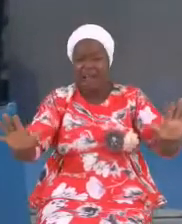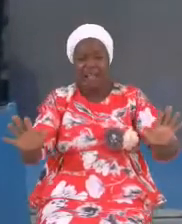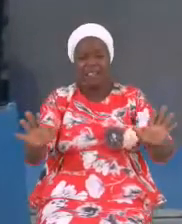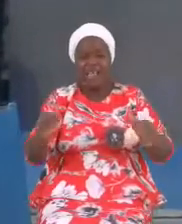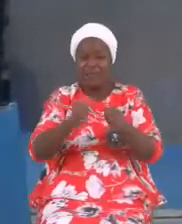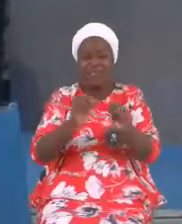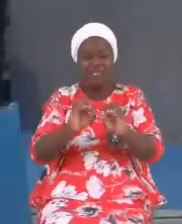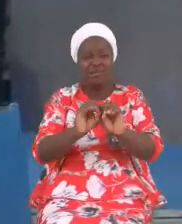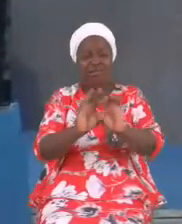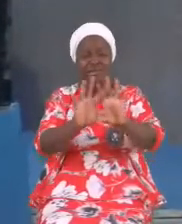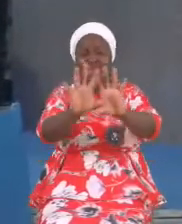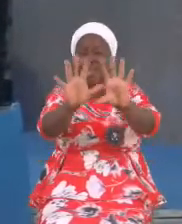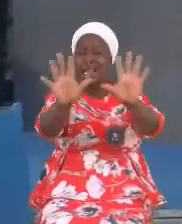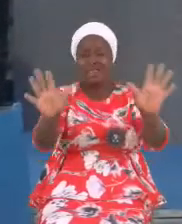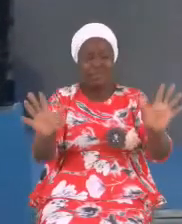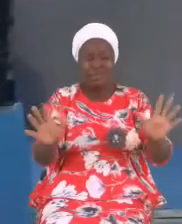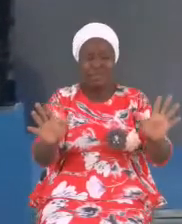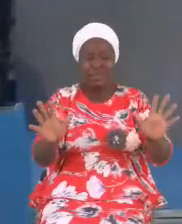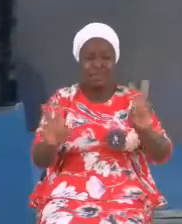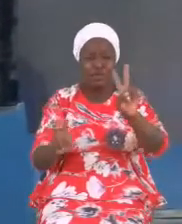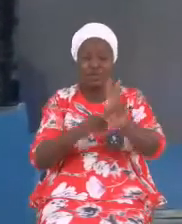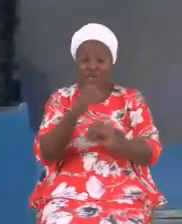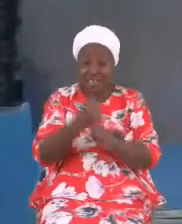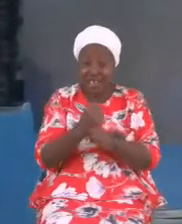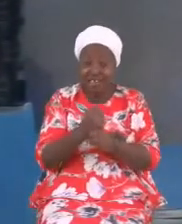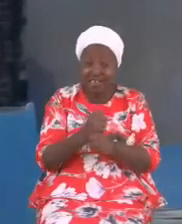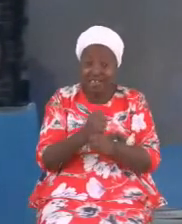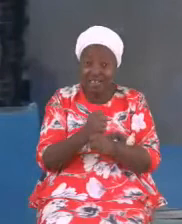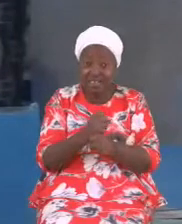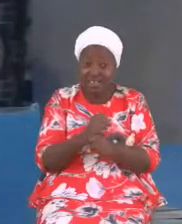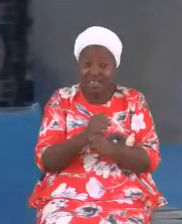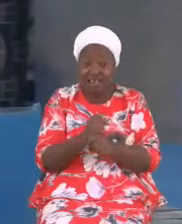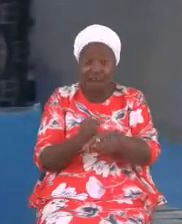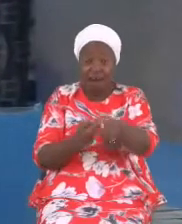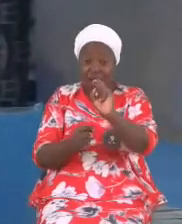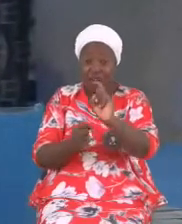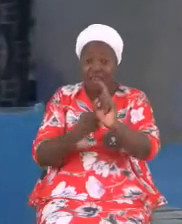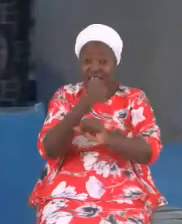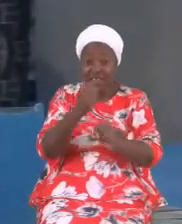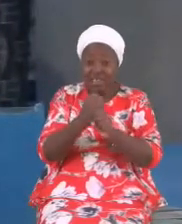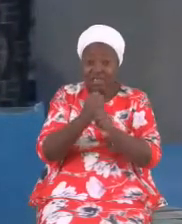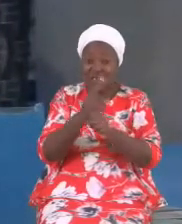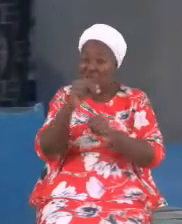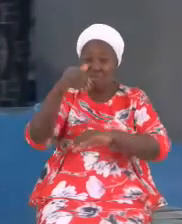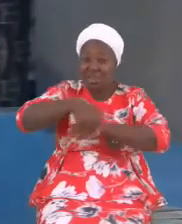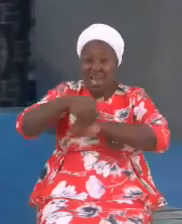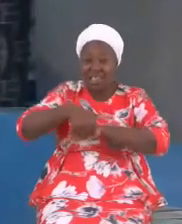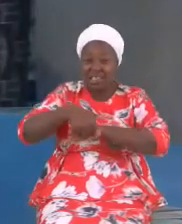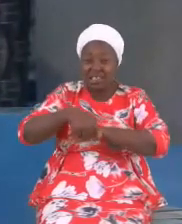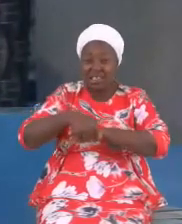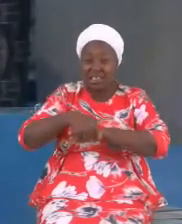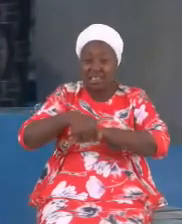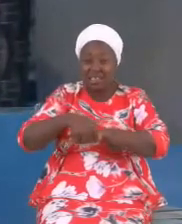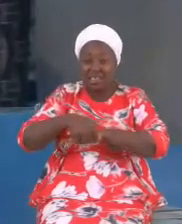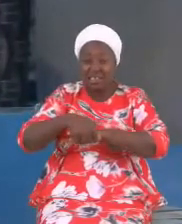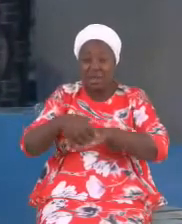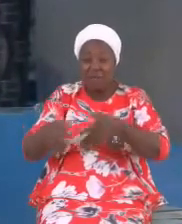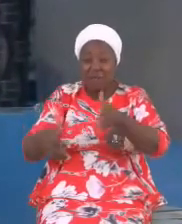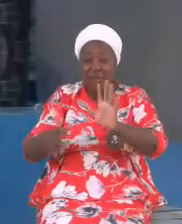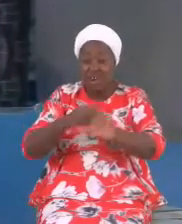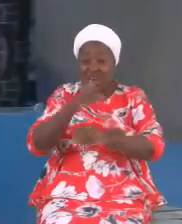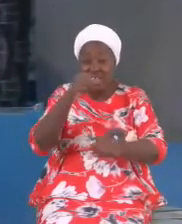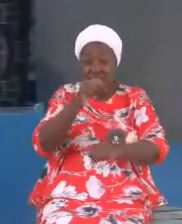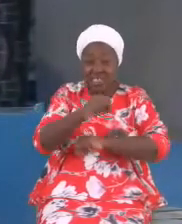shining. 2 years, 100 years, no night. 1,000 years,